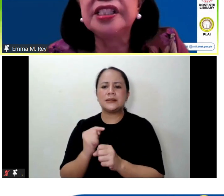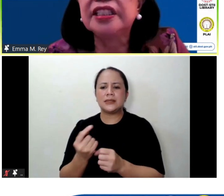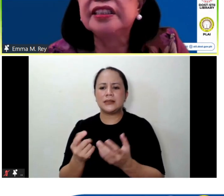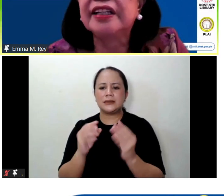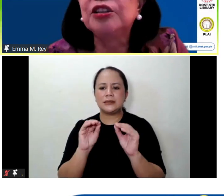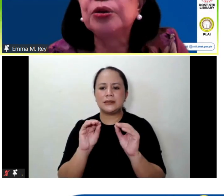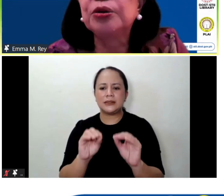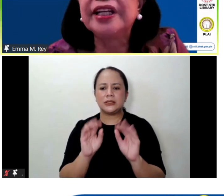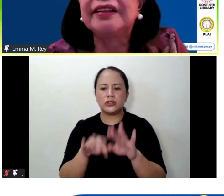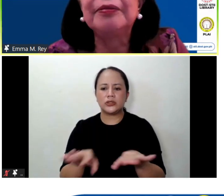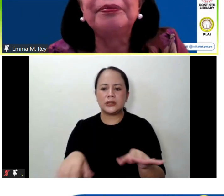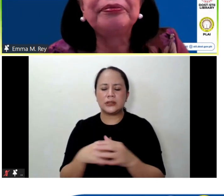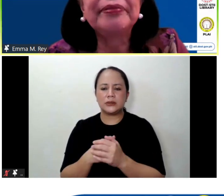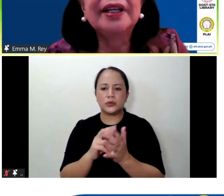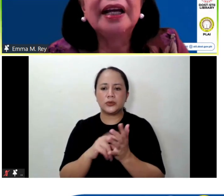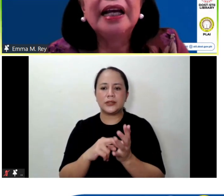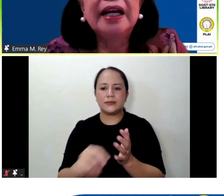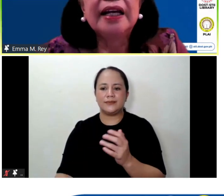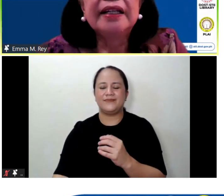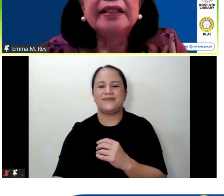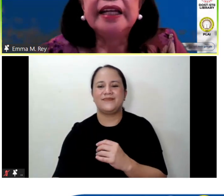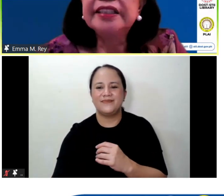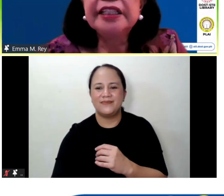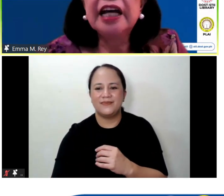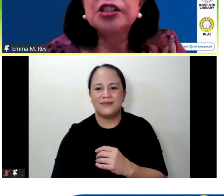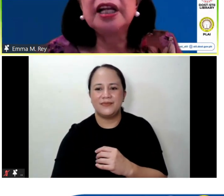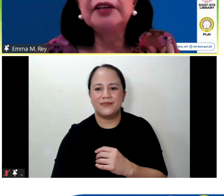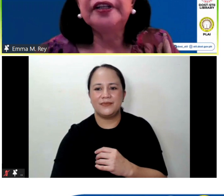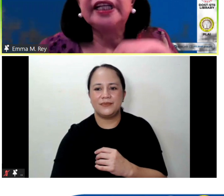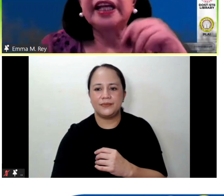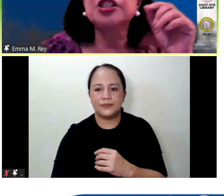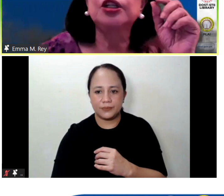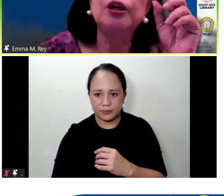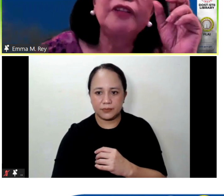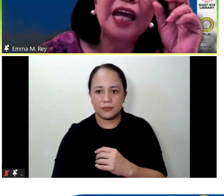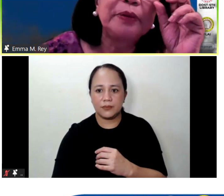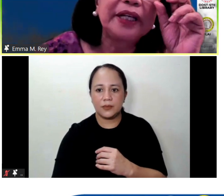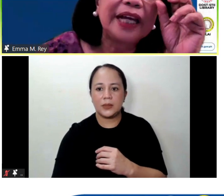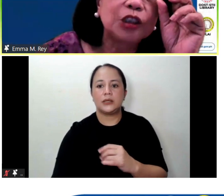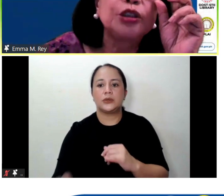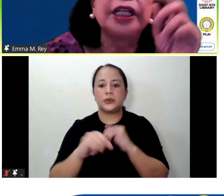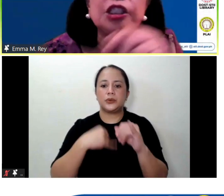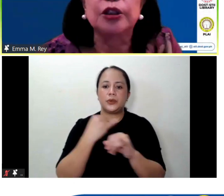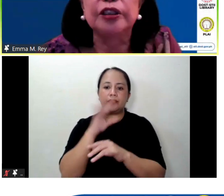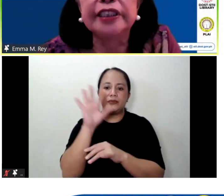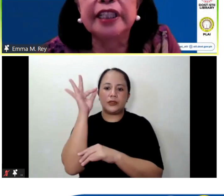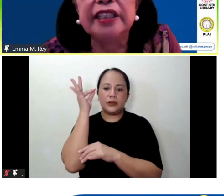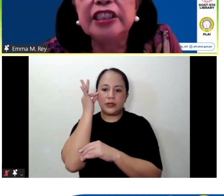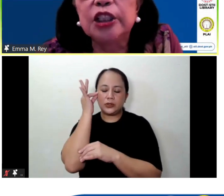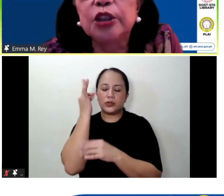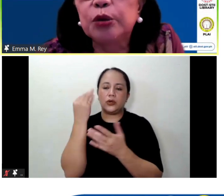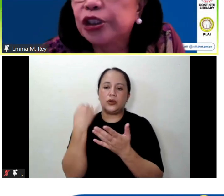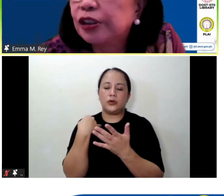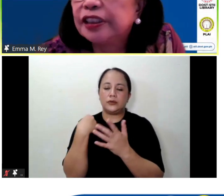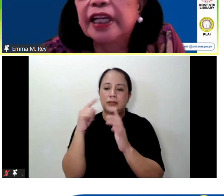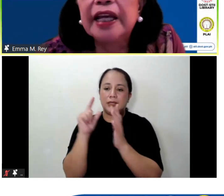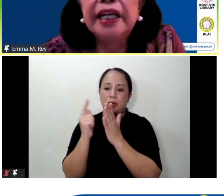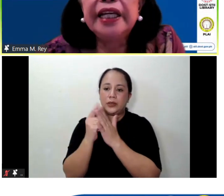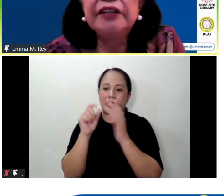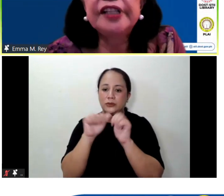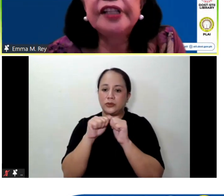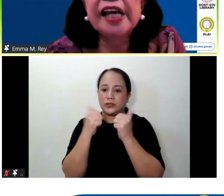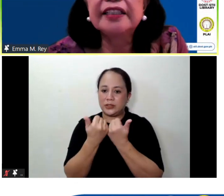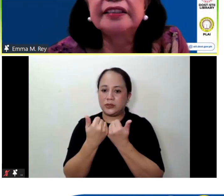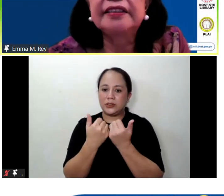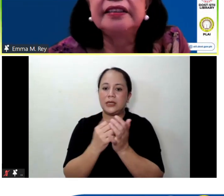our children to read? The International Federation of Library Associations and Institutions